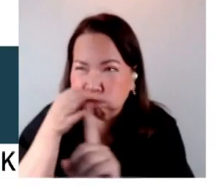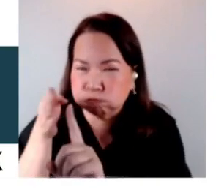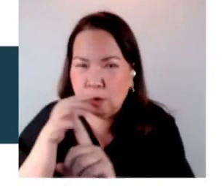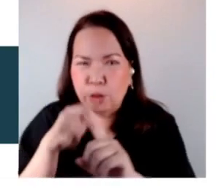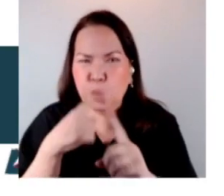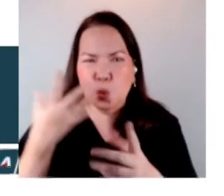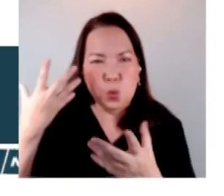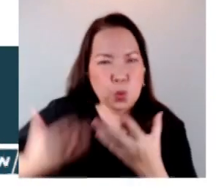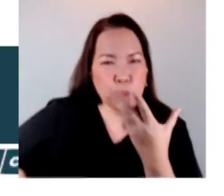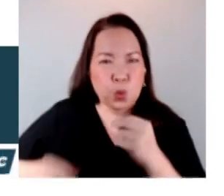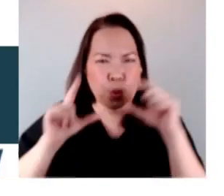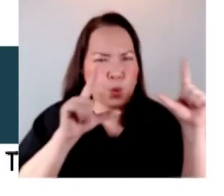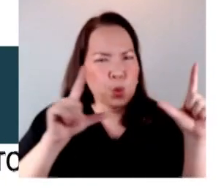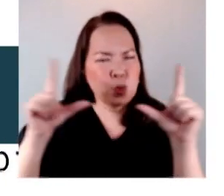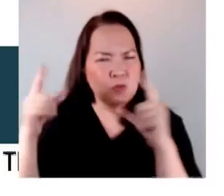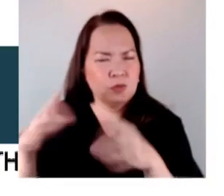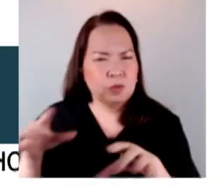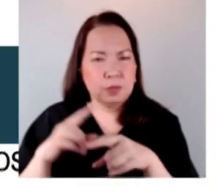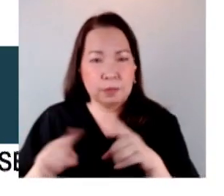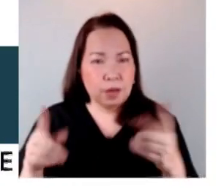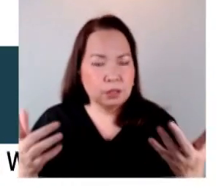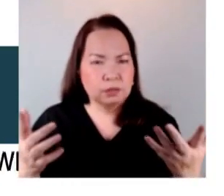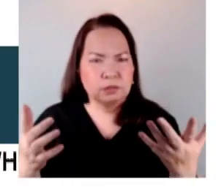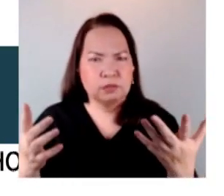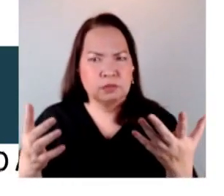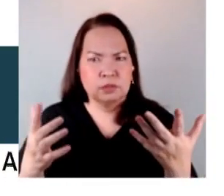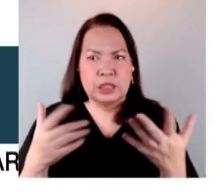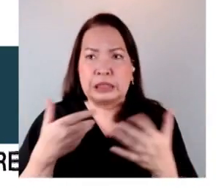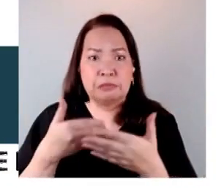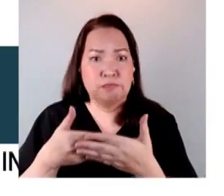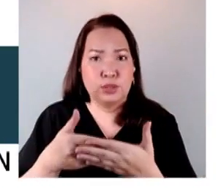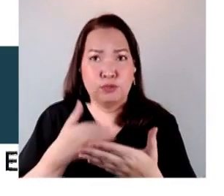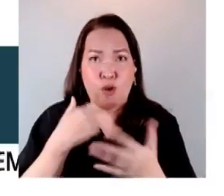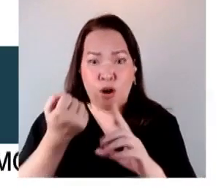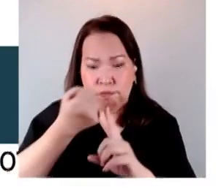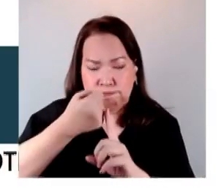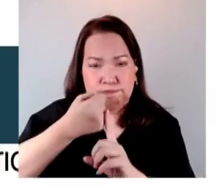officials. But even beyond, or even before that expansion,